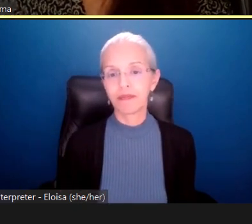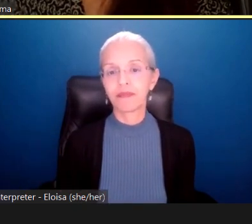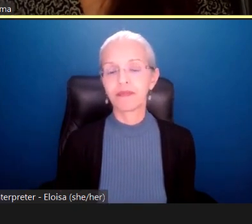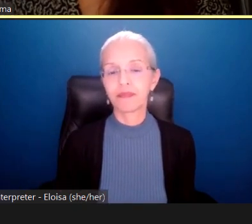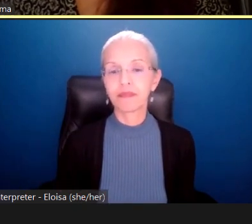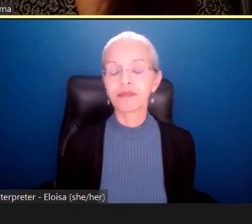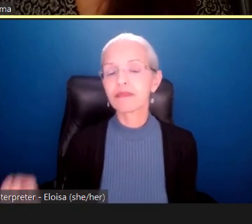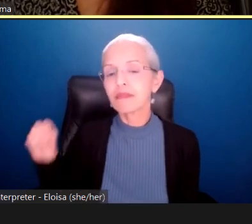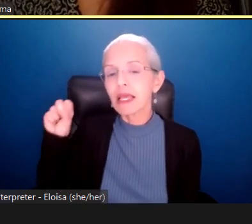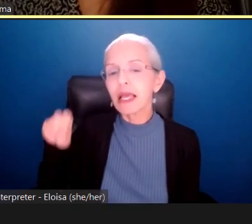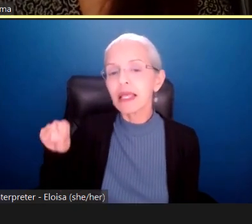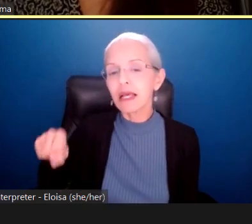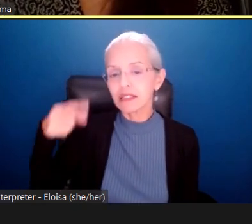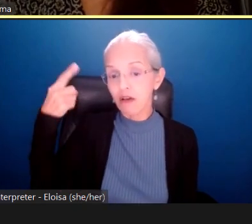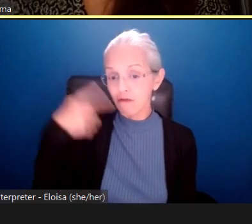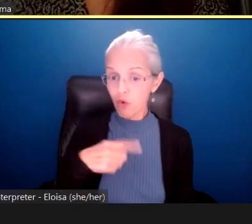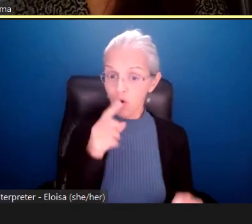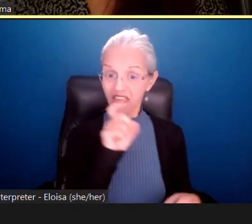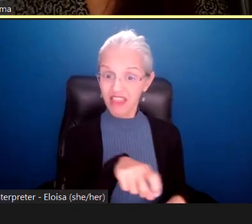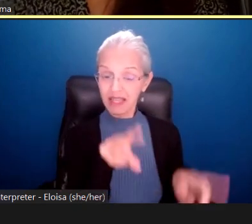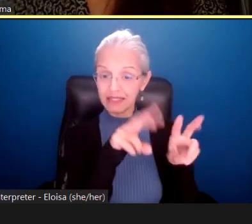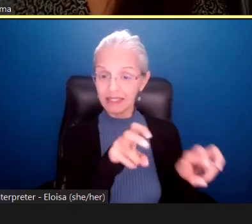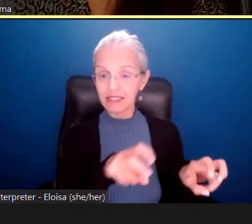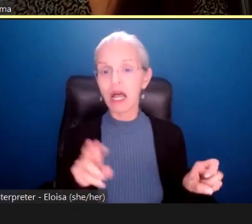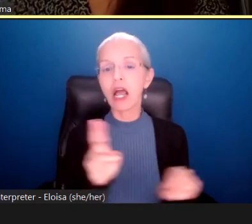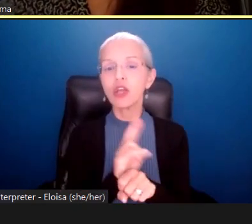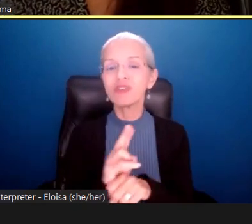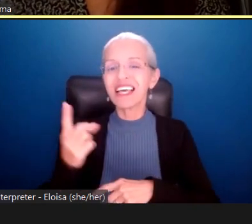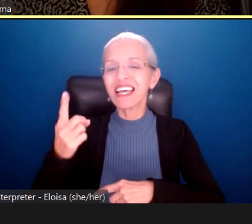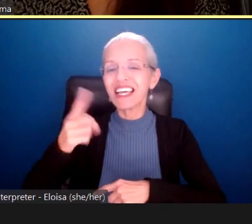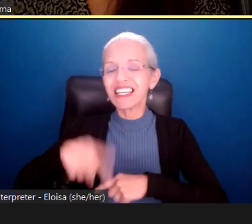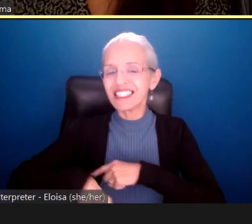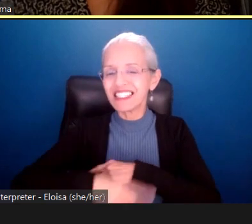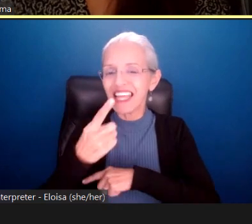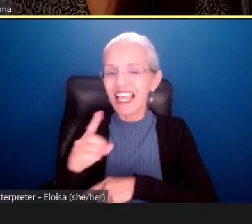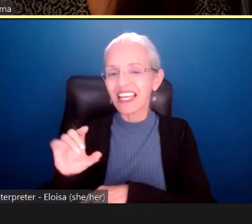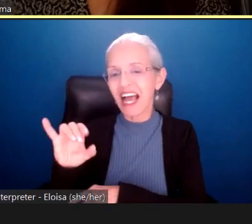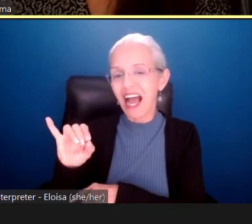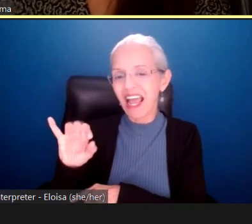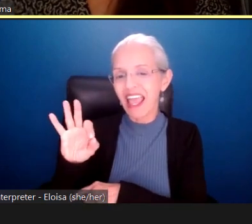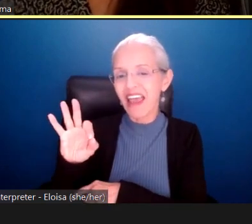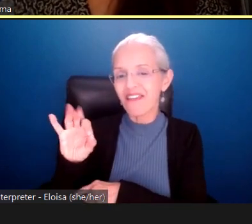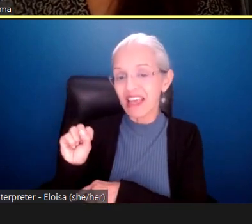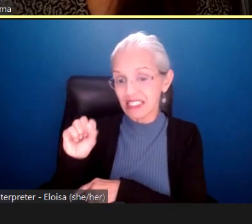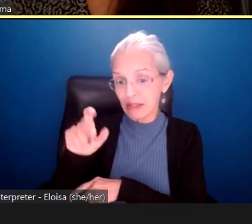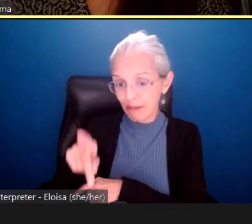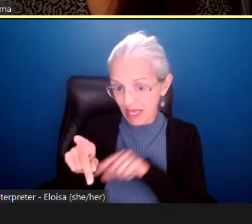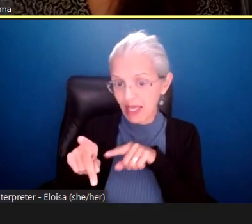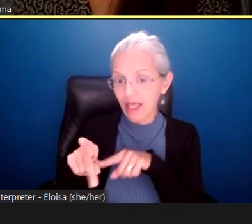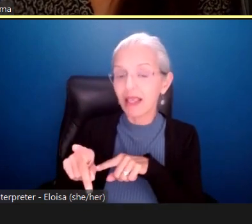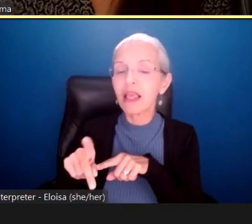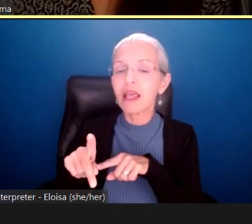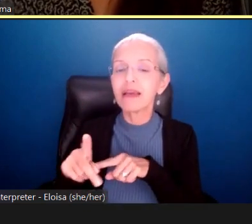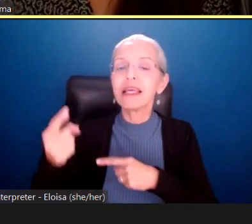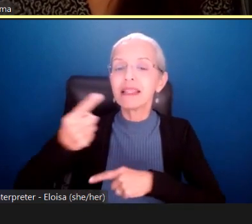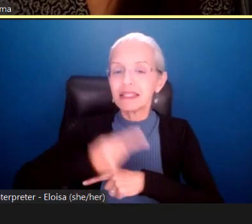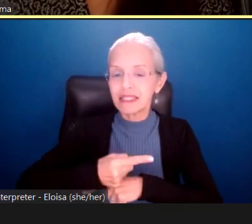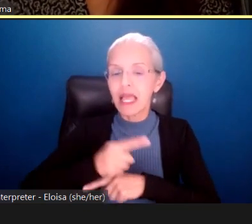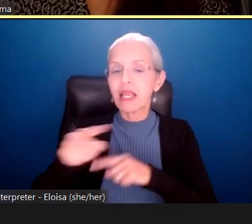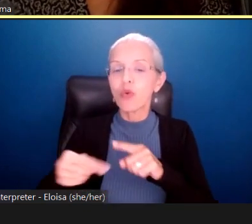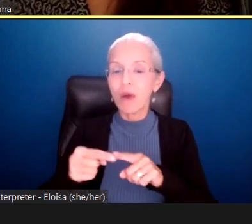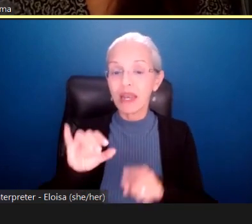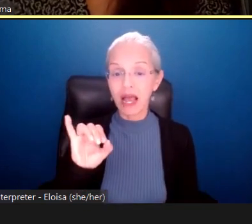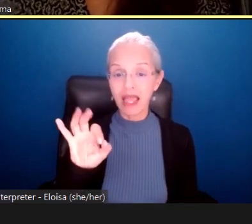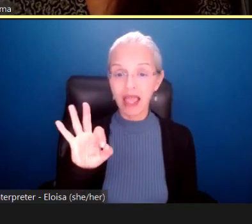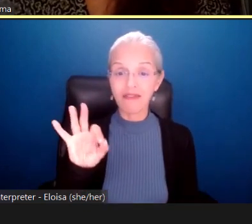Yes, so for this analysis, I use the date of IFSP, the date when the